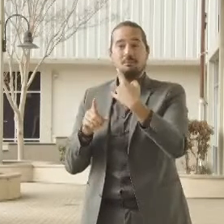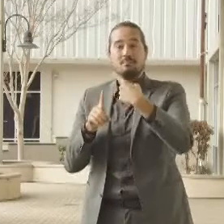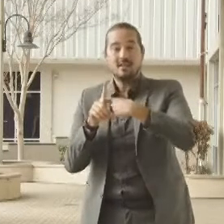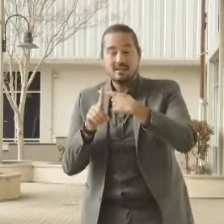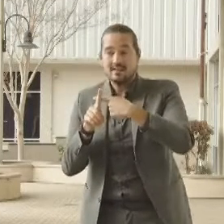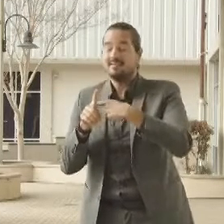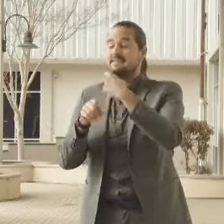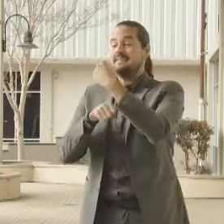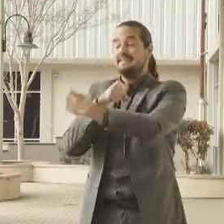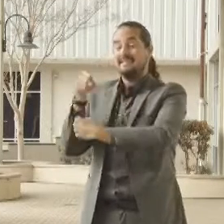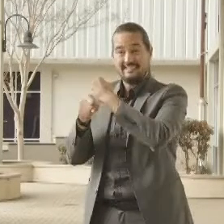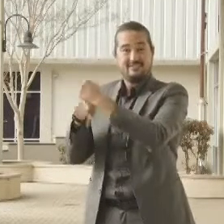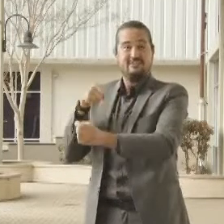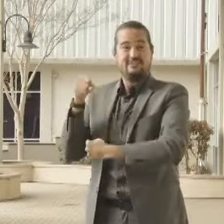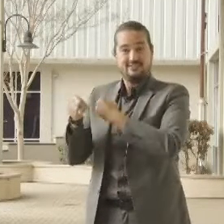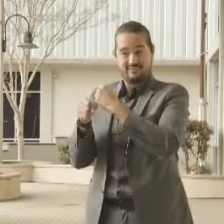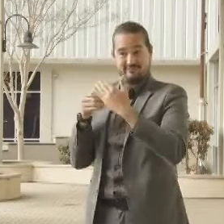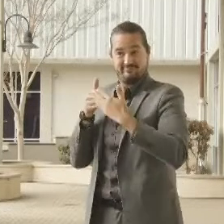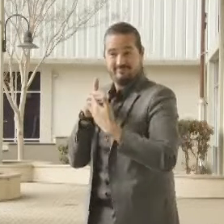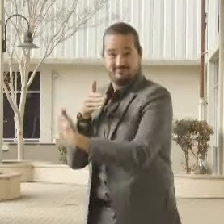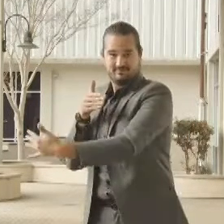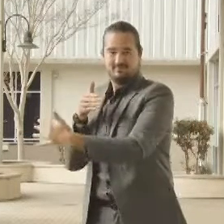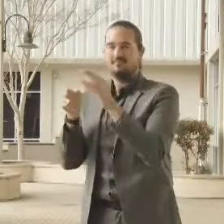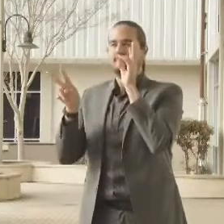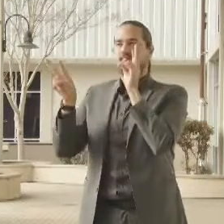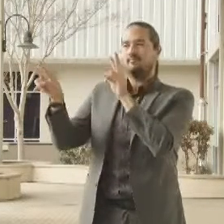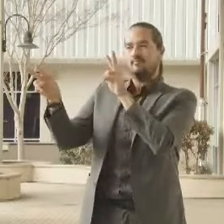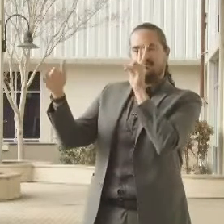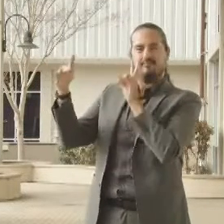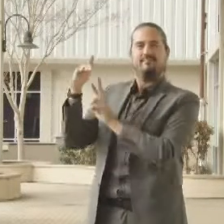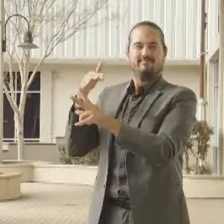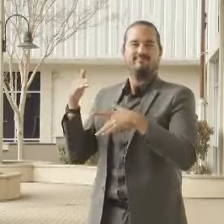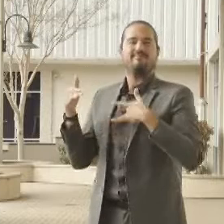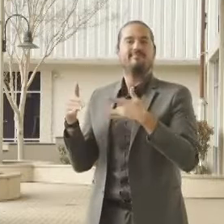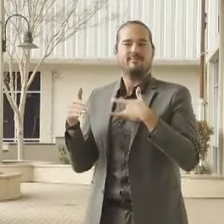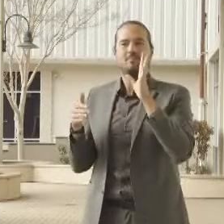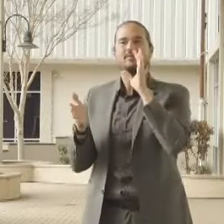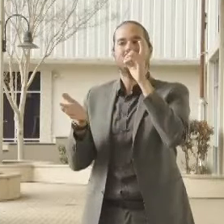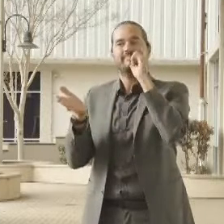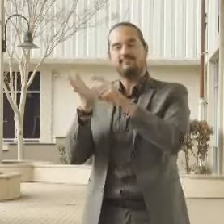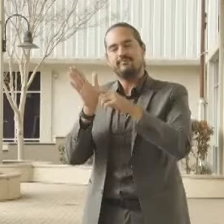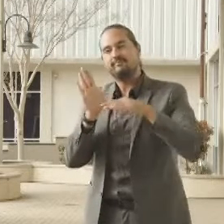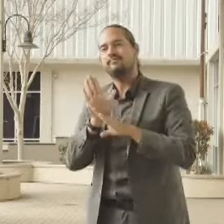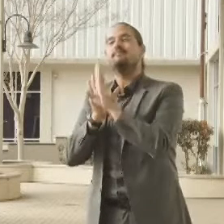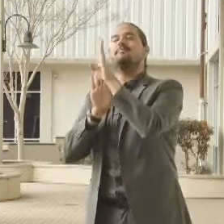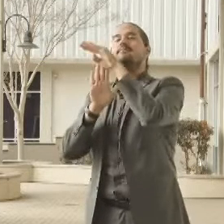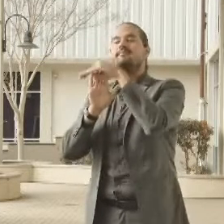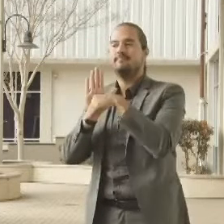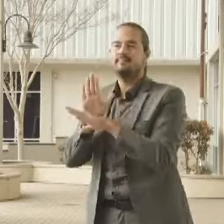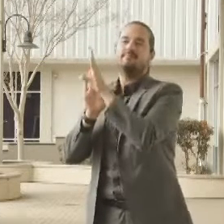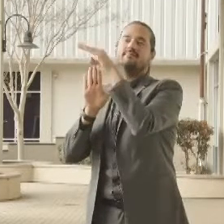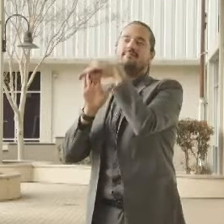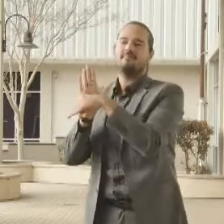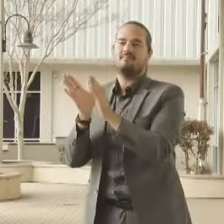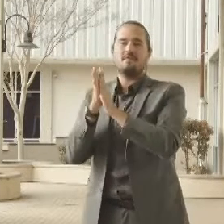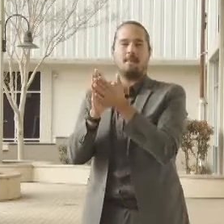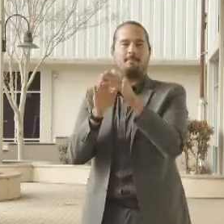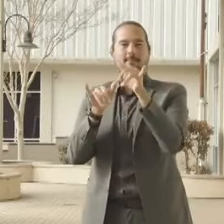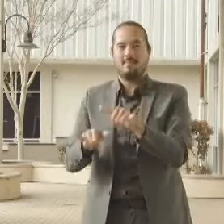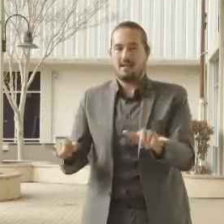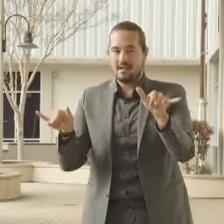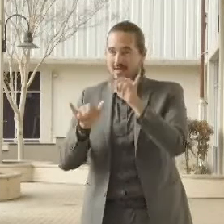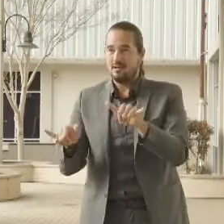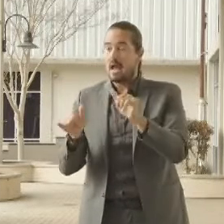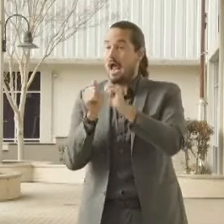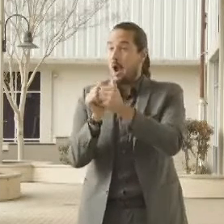anticipate is that we will continue to see peaks and valleys. We won't know, of course, how often those peaks